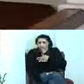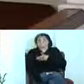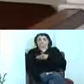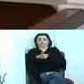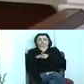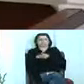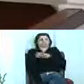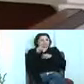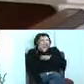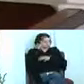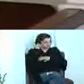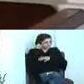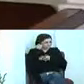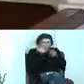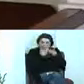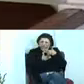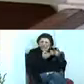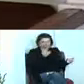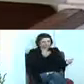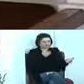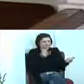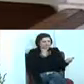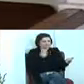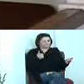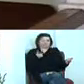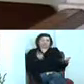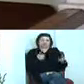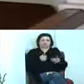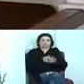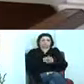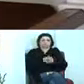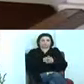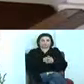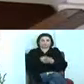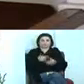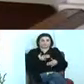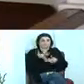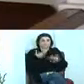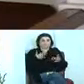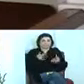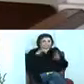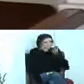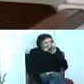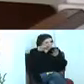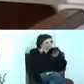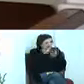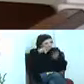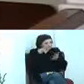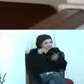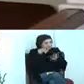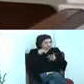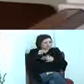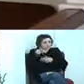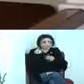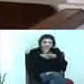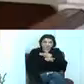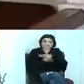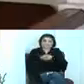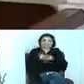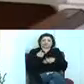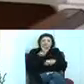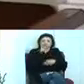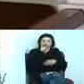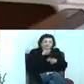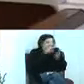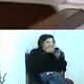Doesn't make any difference. I'm here that long and you just coming in because I didn't learn nothing. I have to stay